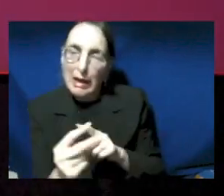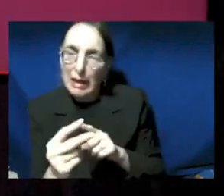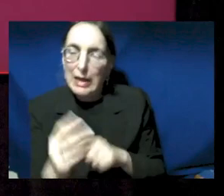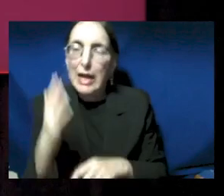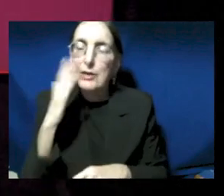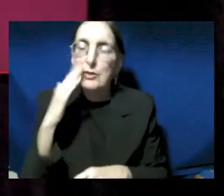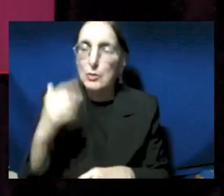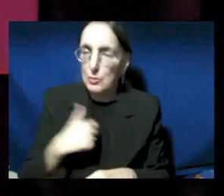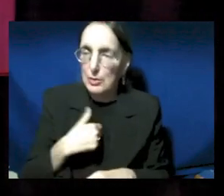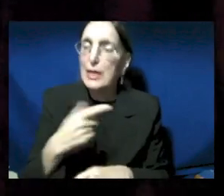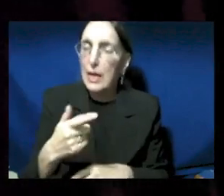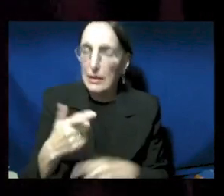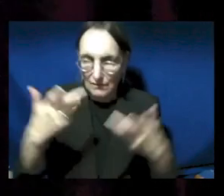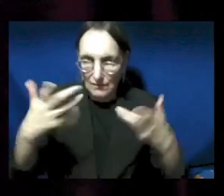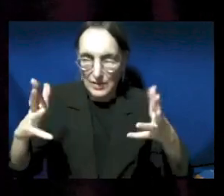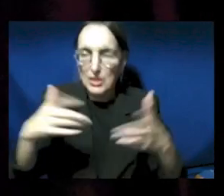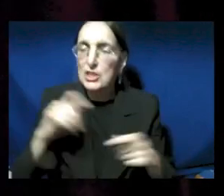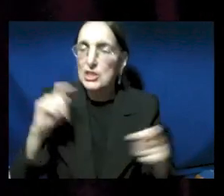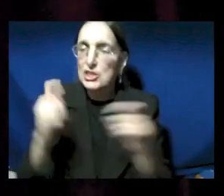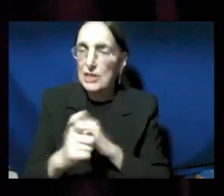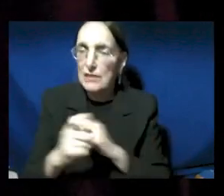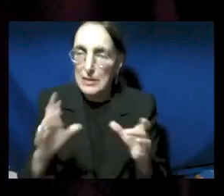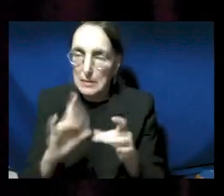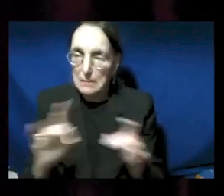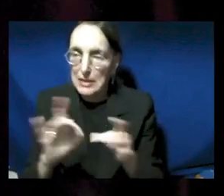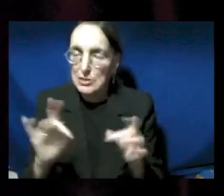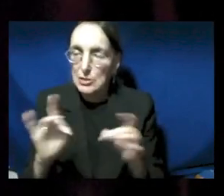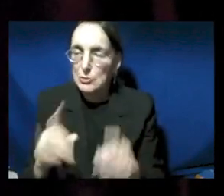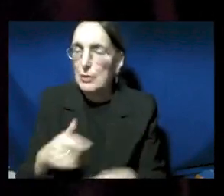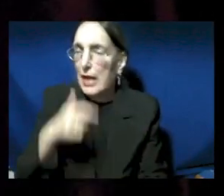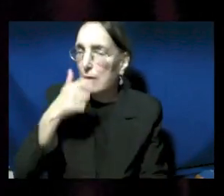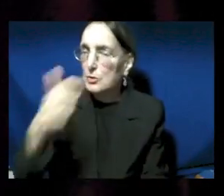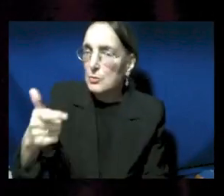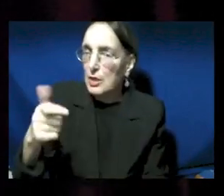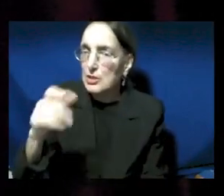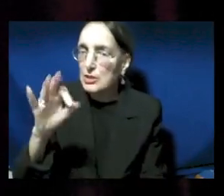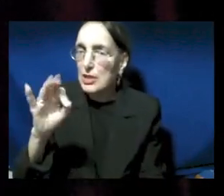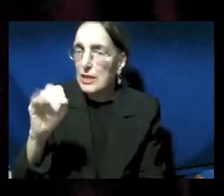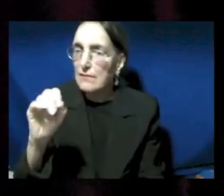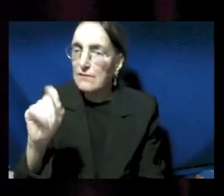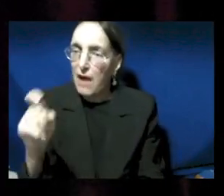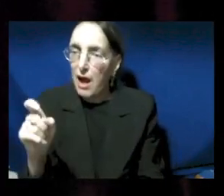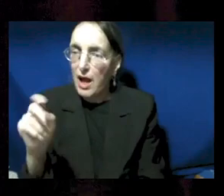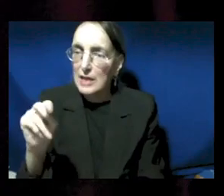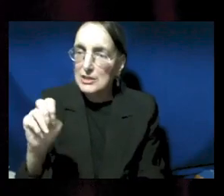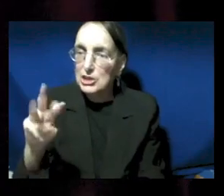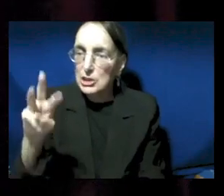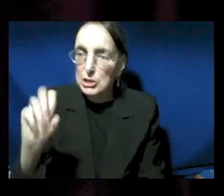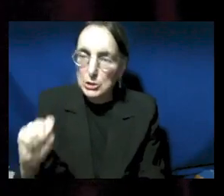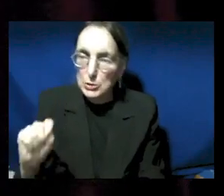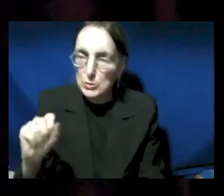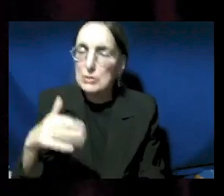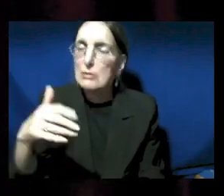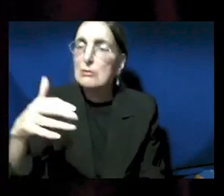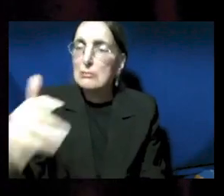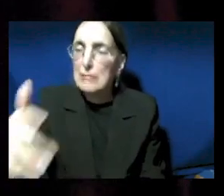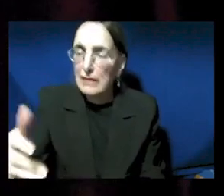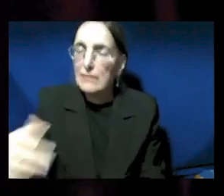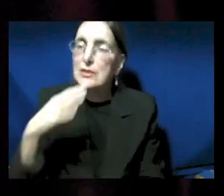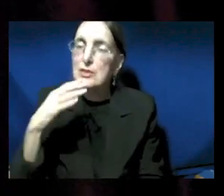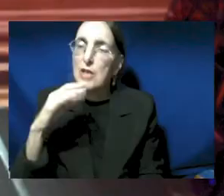couple of months after that, and they were talking about the new progressive Black in the South. I was like, where did that come from?